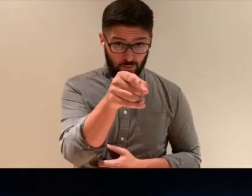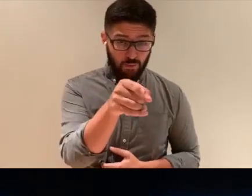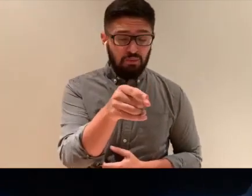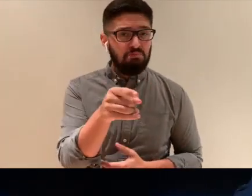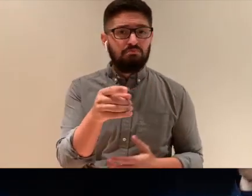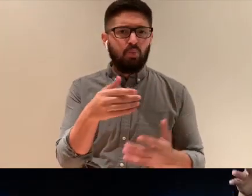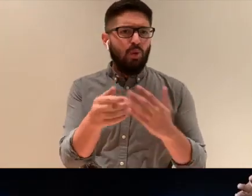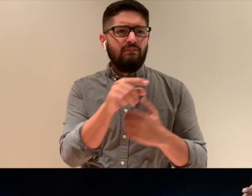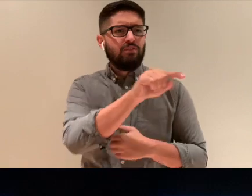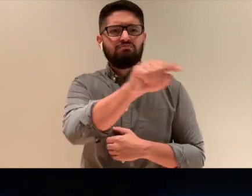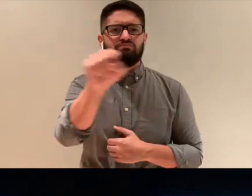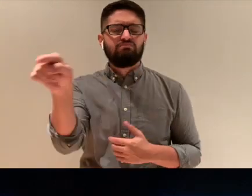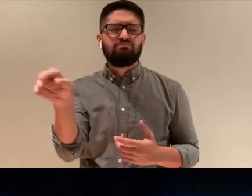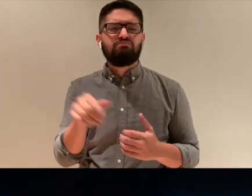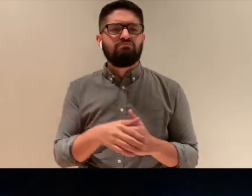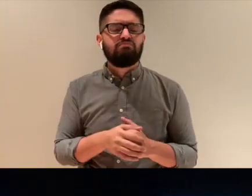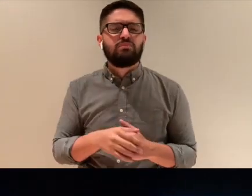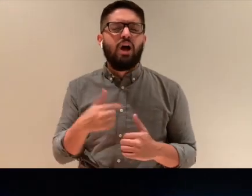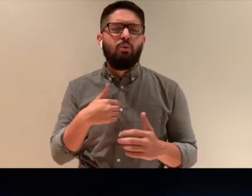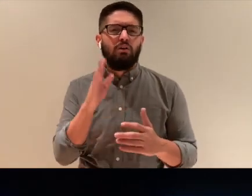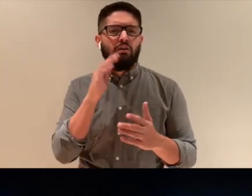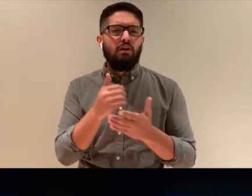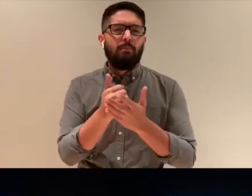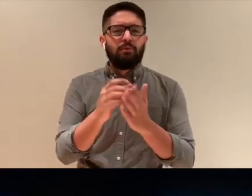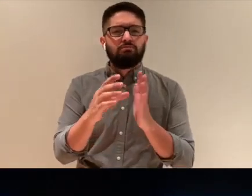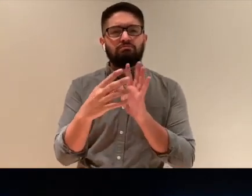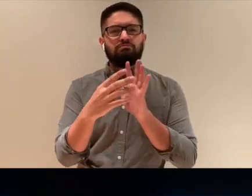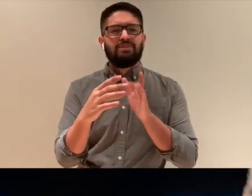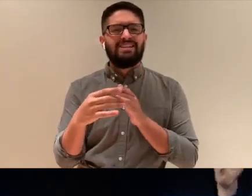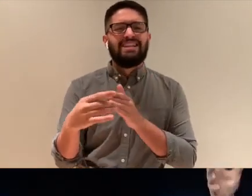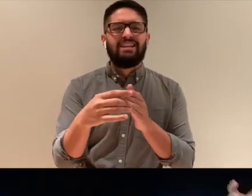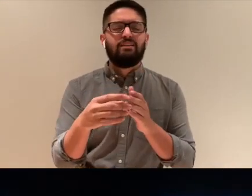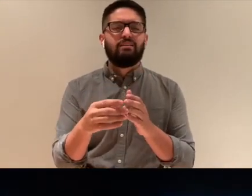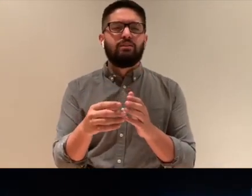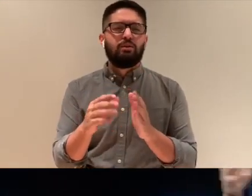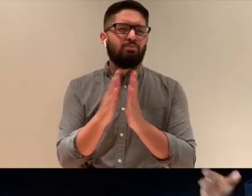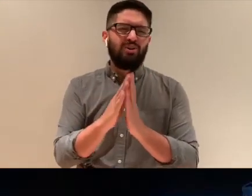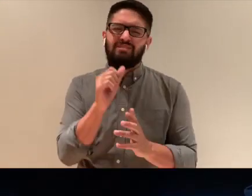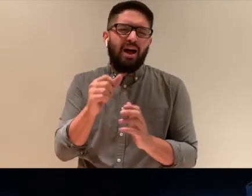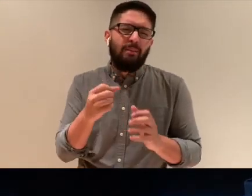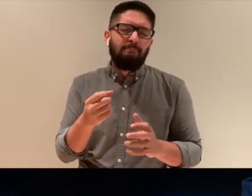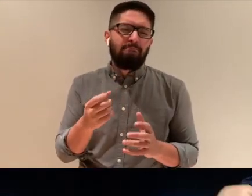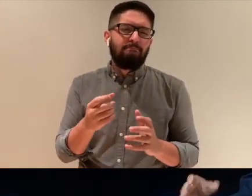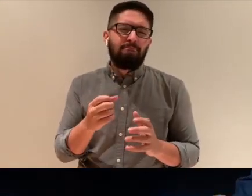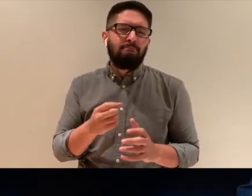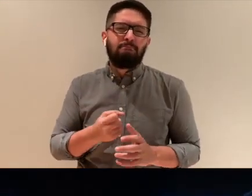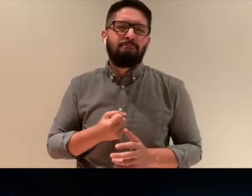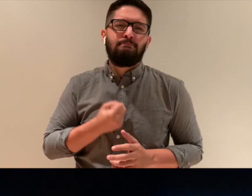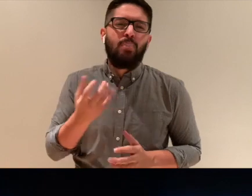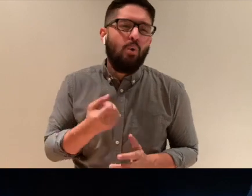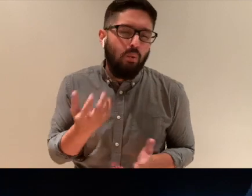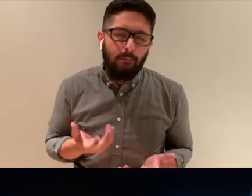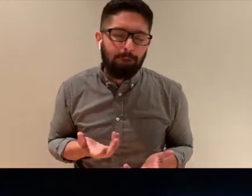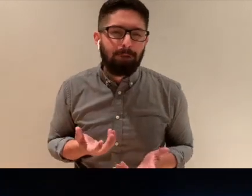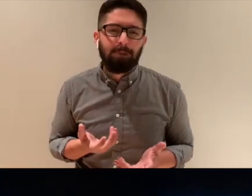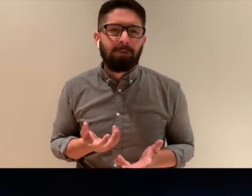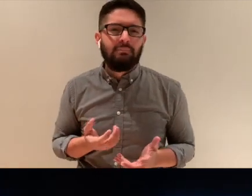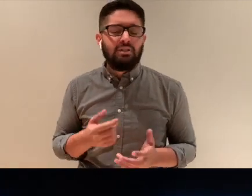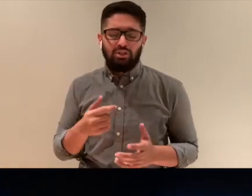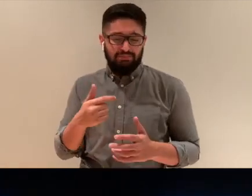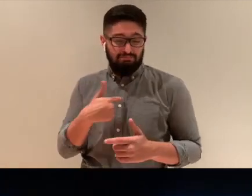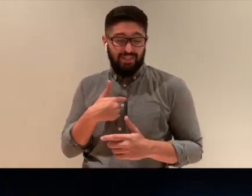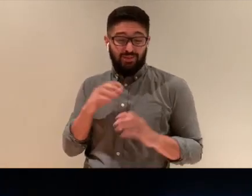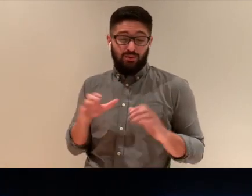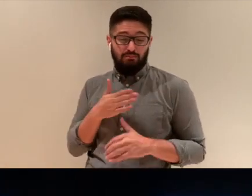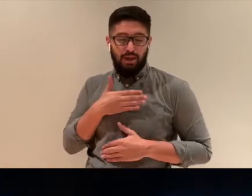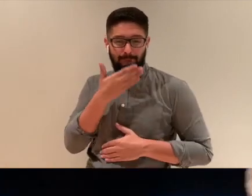that's you, listen, wherever you're at, I'm going to lead you through a prayer. And this prayer is not a poem, it's not a script that we got here at Christ Fellowship.